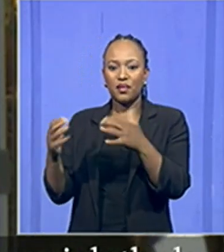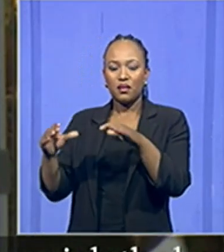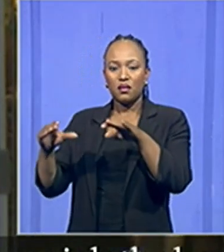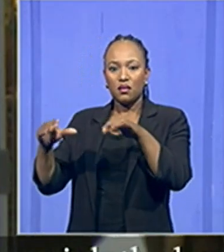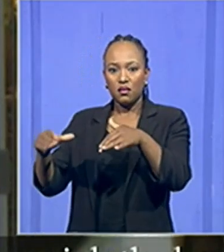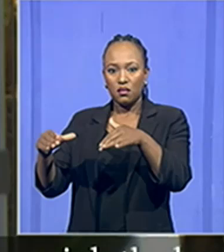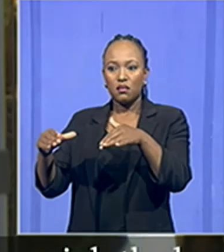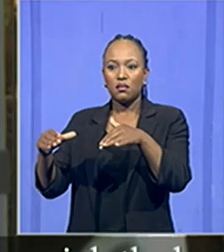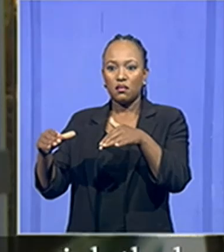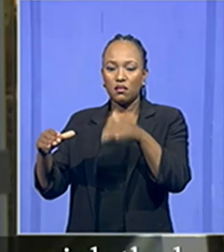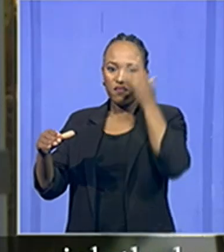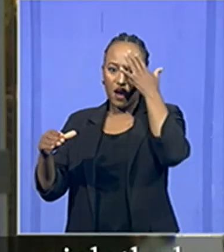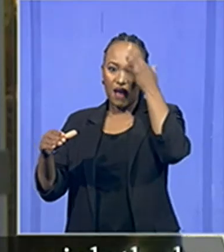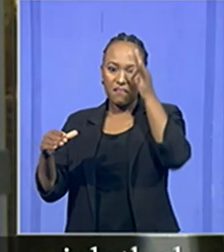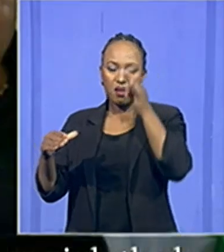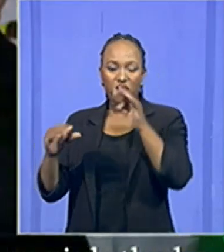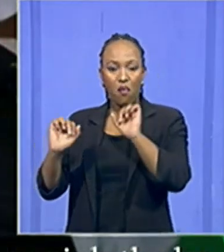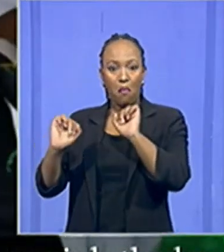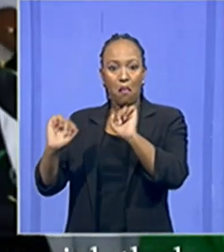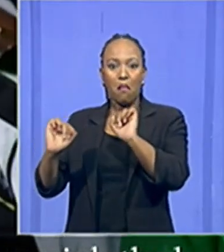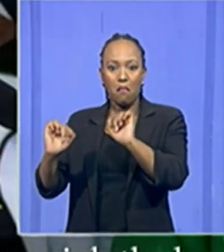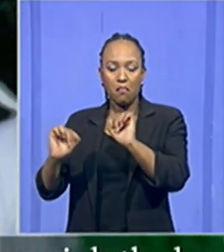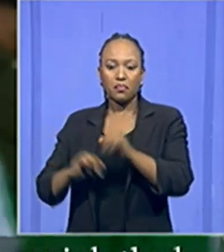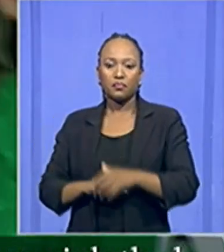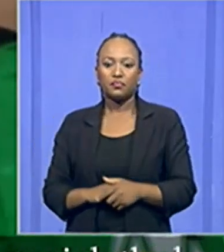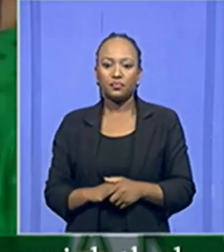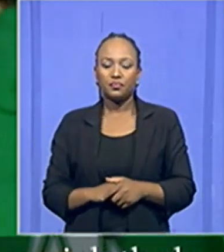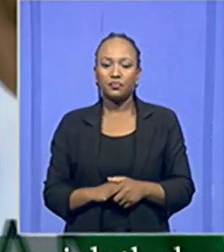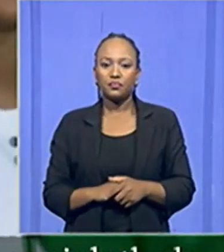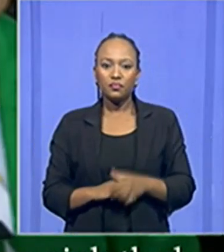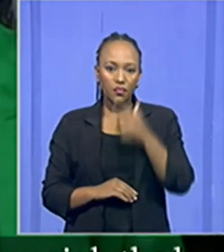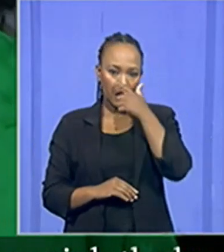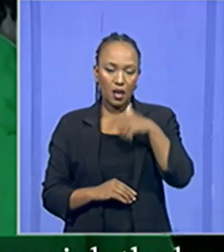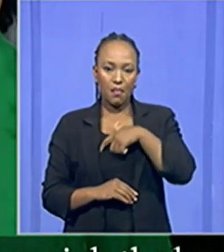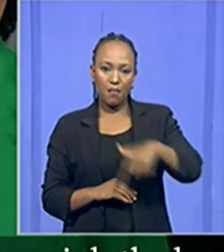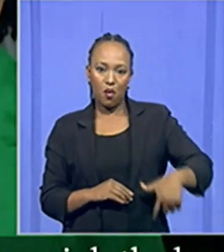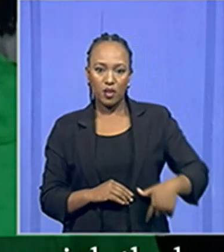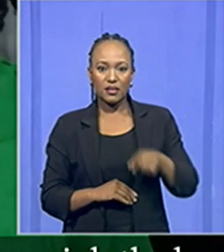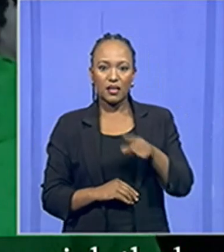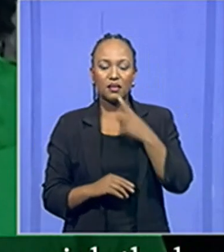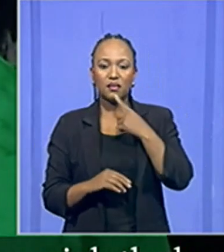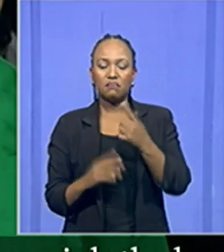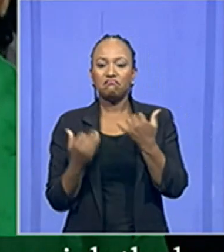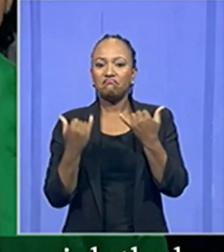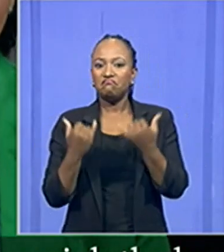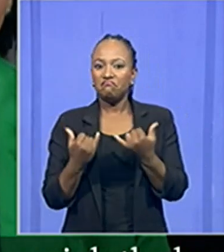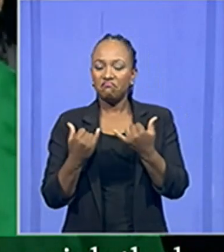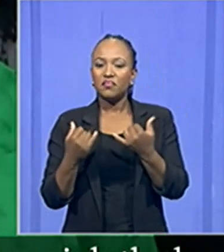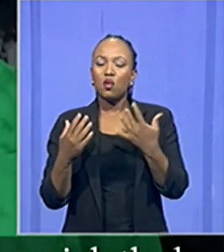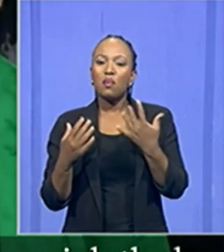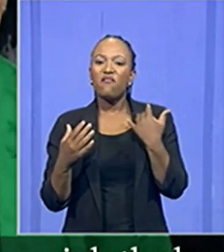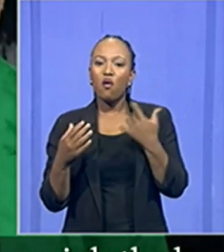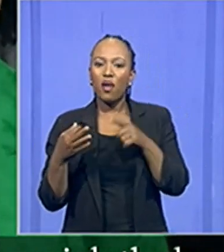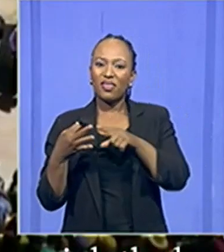government on its own. Ramaphosa o bušitše a gatelela botee bja kgorano ya semphato sa boraro seo se ile go sa šwalalana